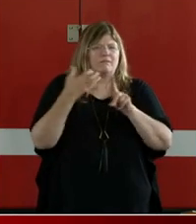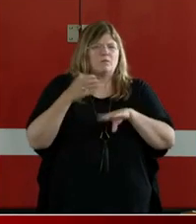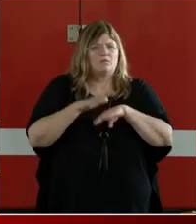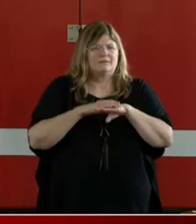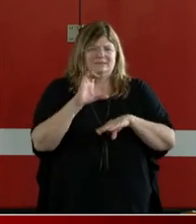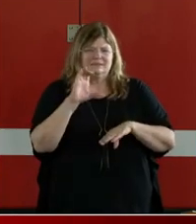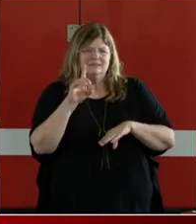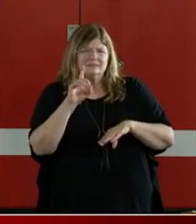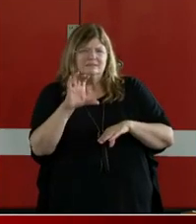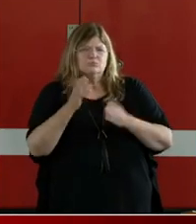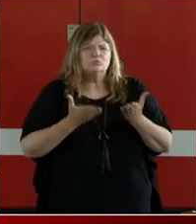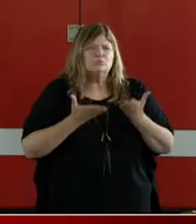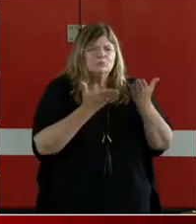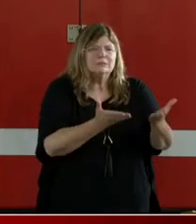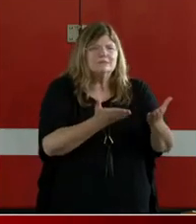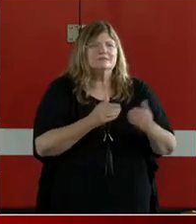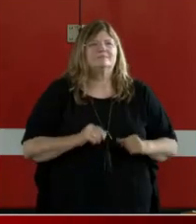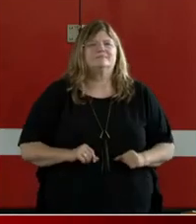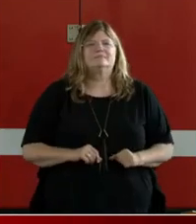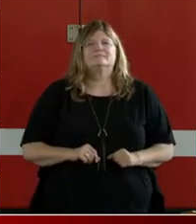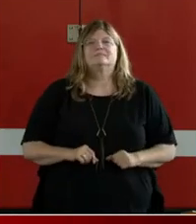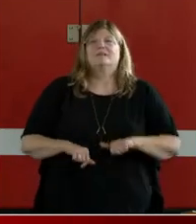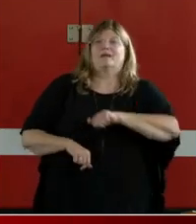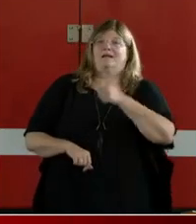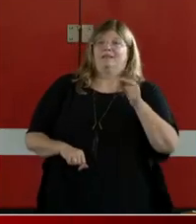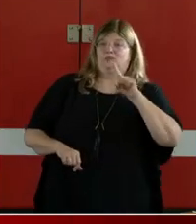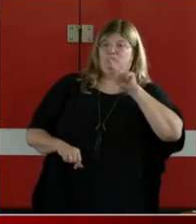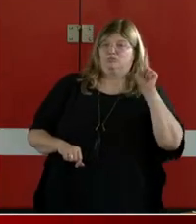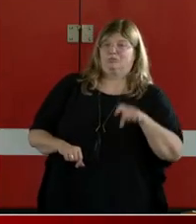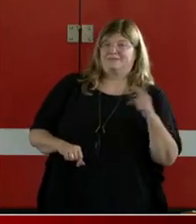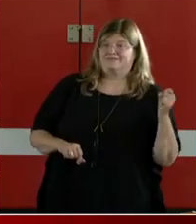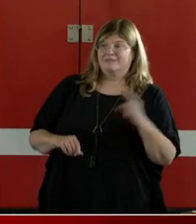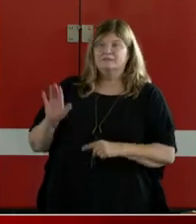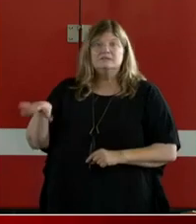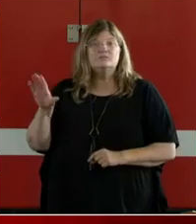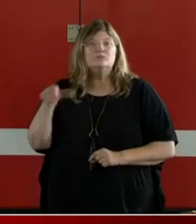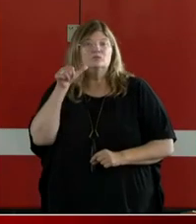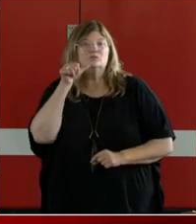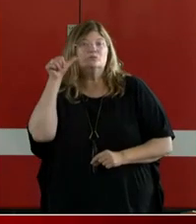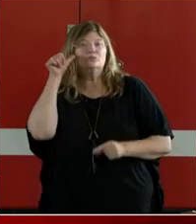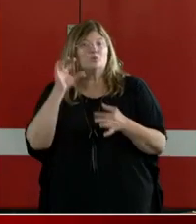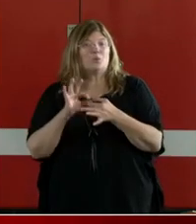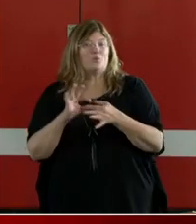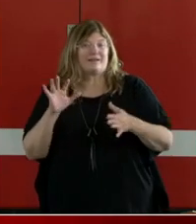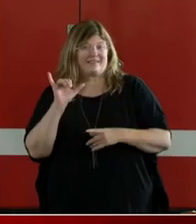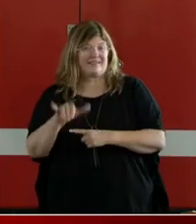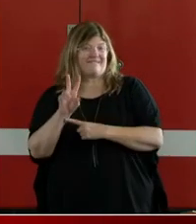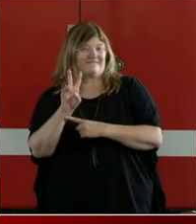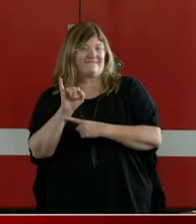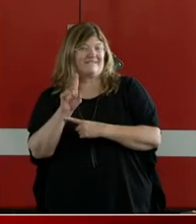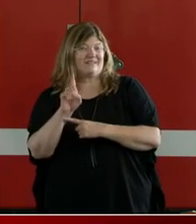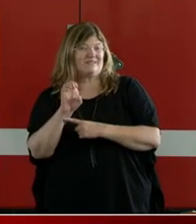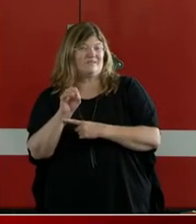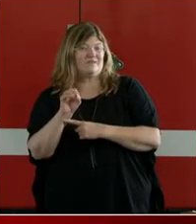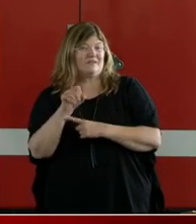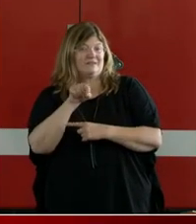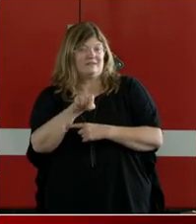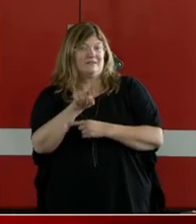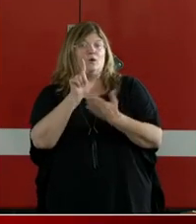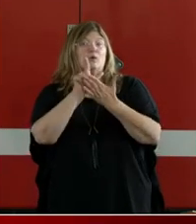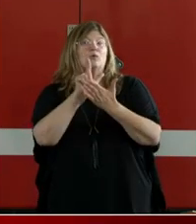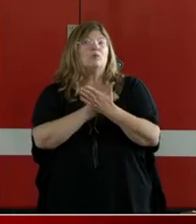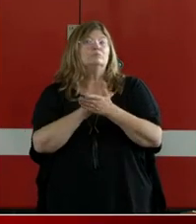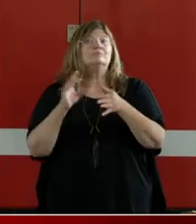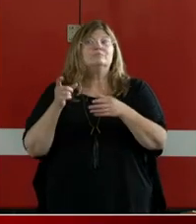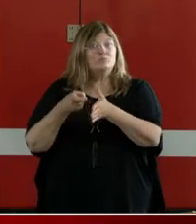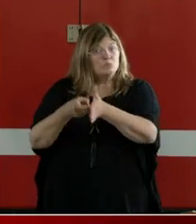Anything else? To yesterday's release of the video, while the law does require you to release the body cam video